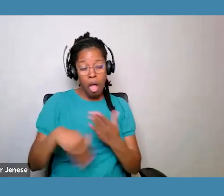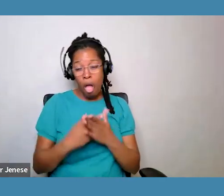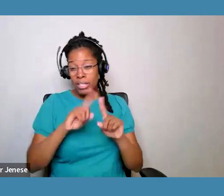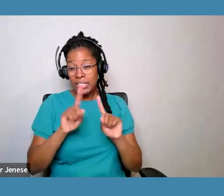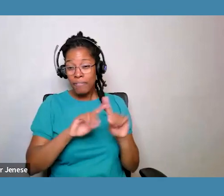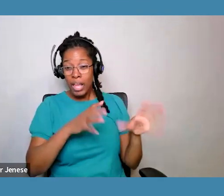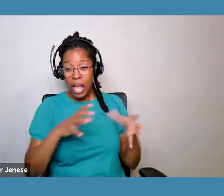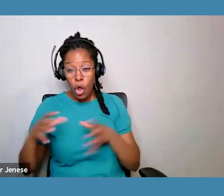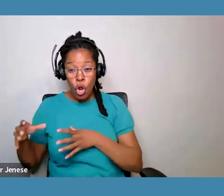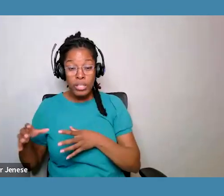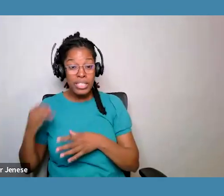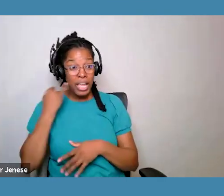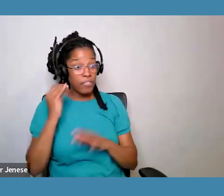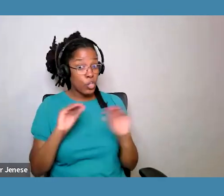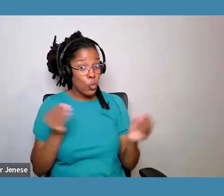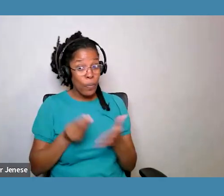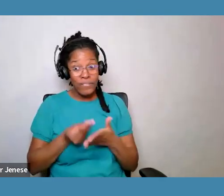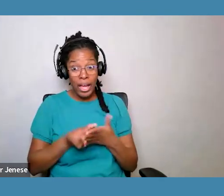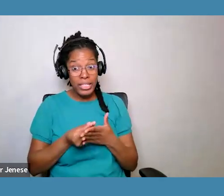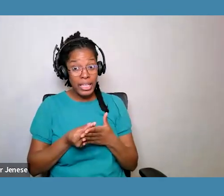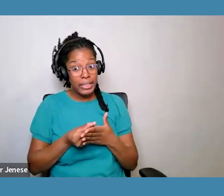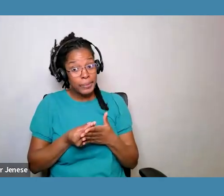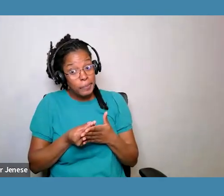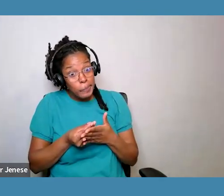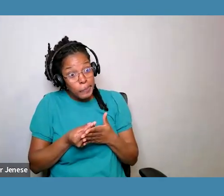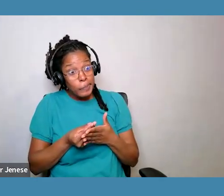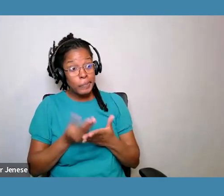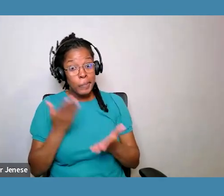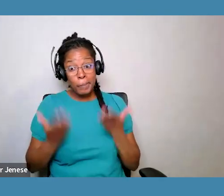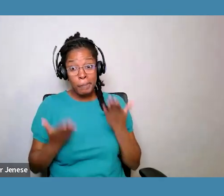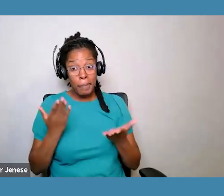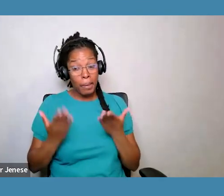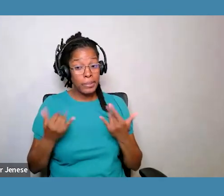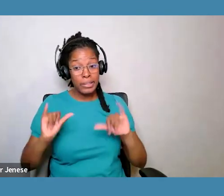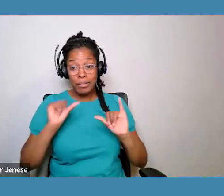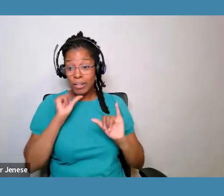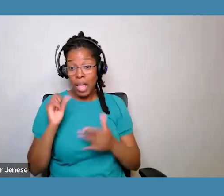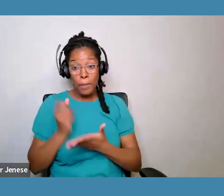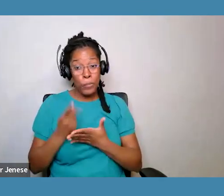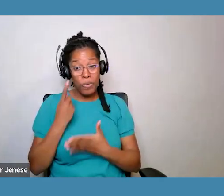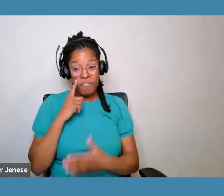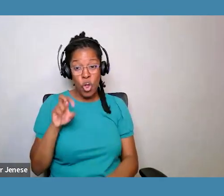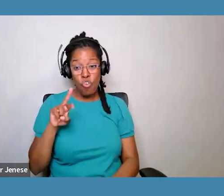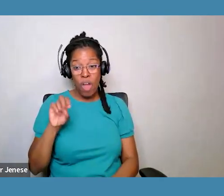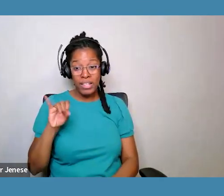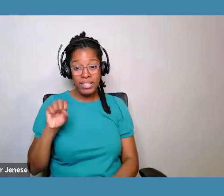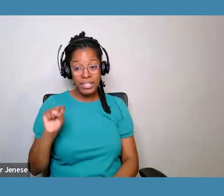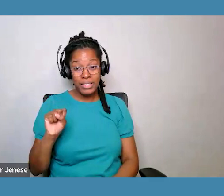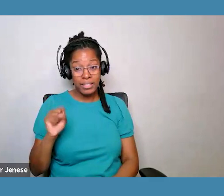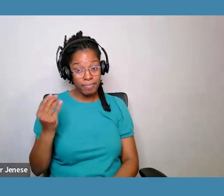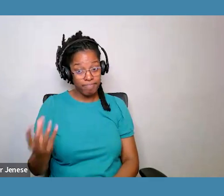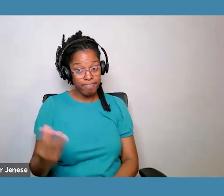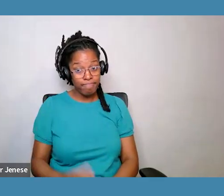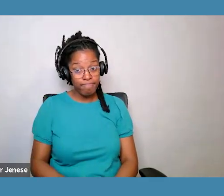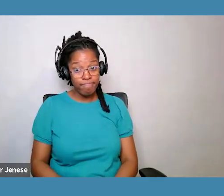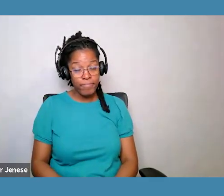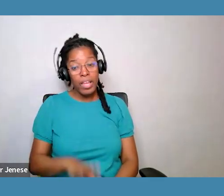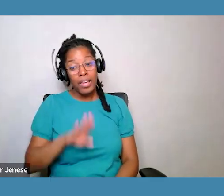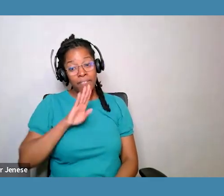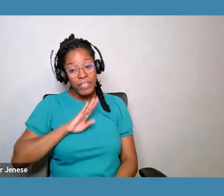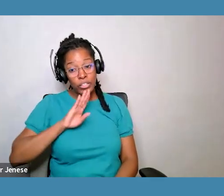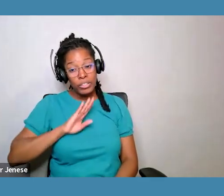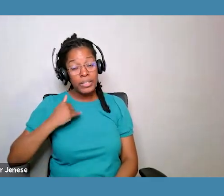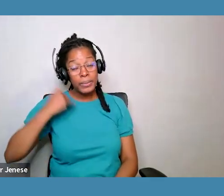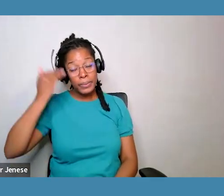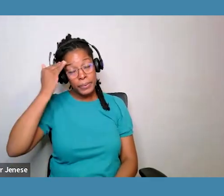category, if there is no funding, then they still may not approve you for crisis. So as frustrating as that may